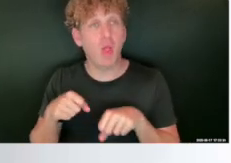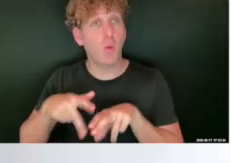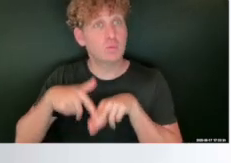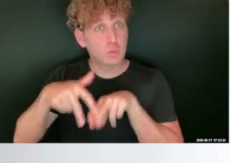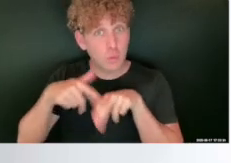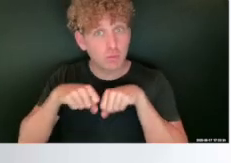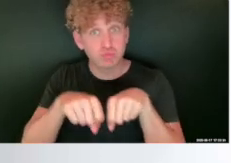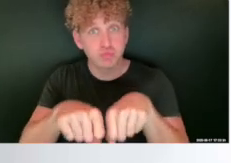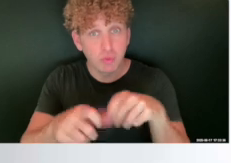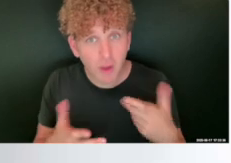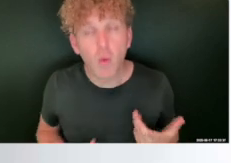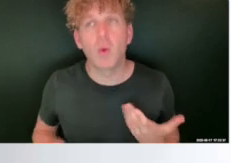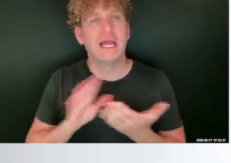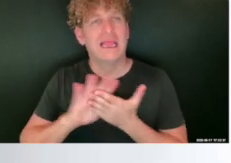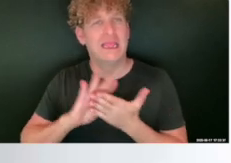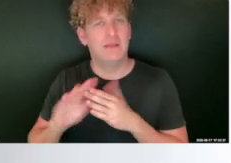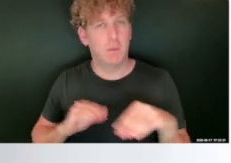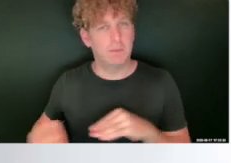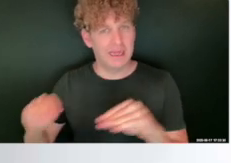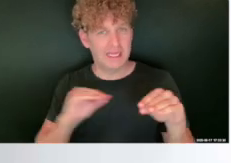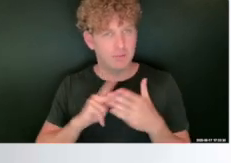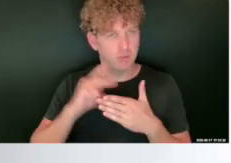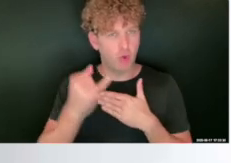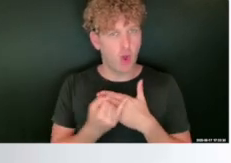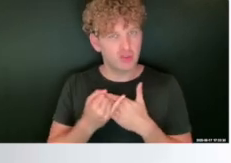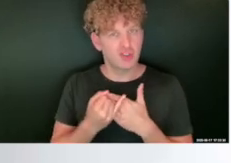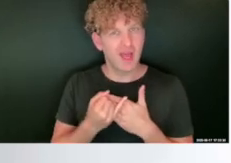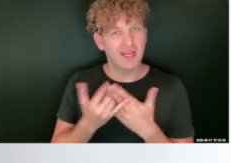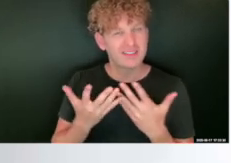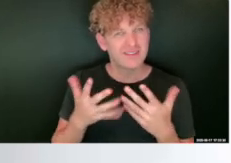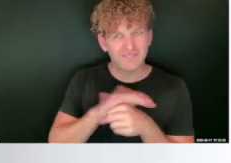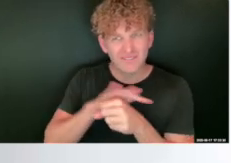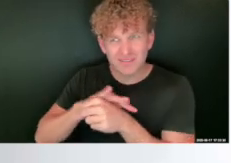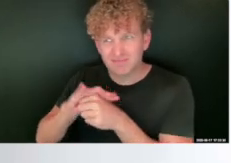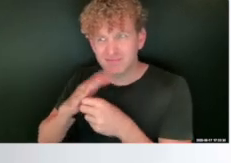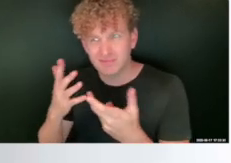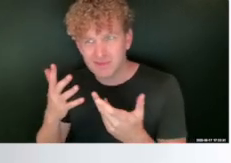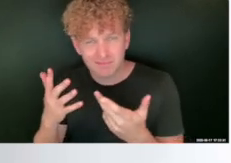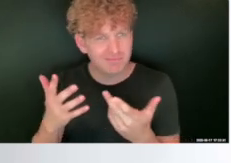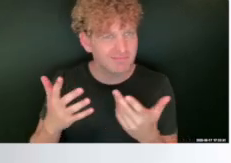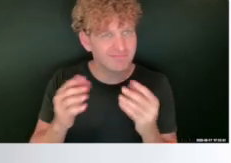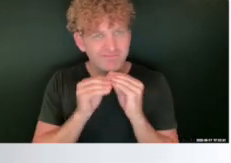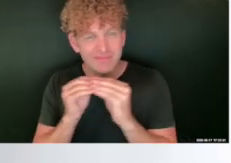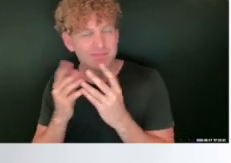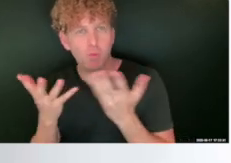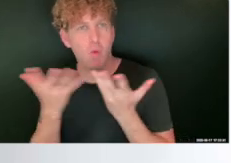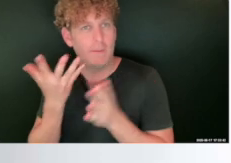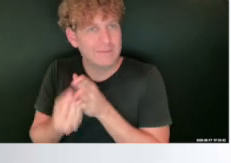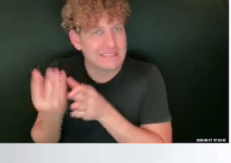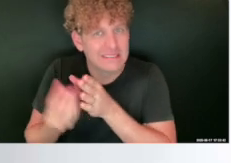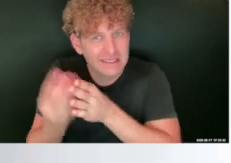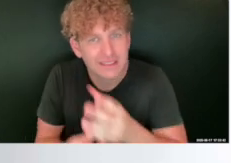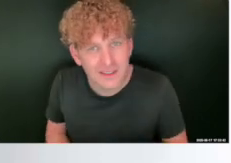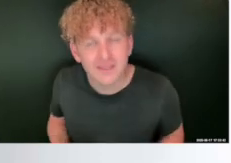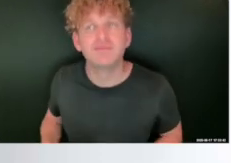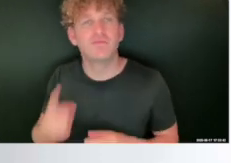The administrator team provides robust technical assistance to awardees to support project implementation.